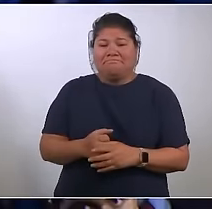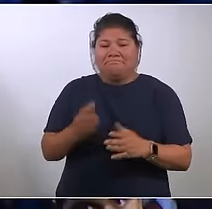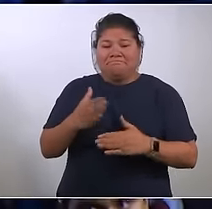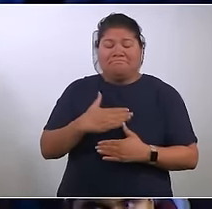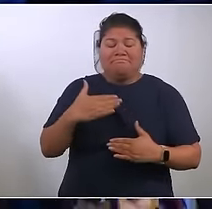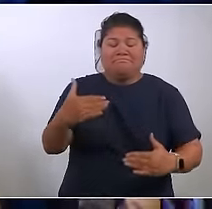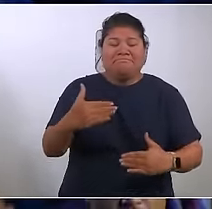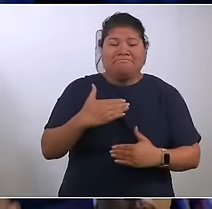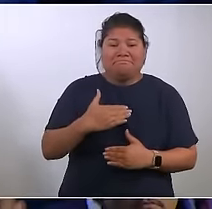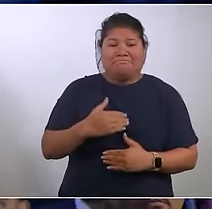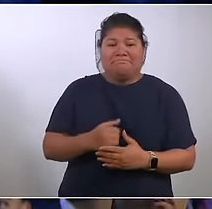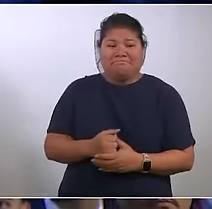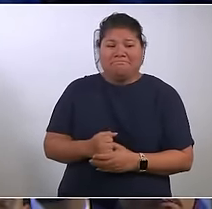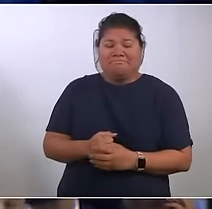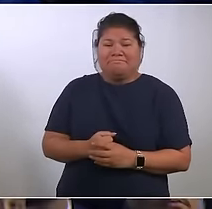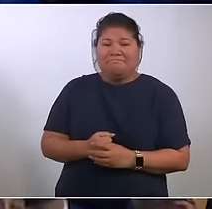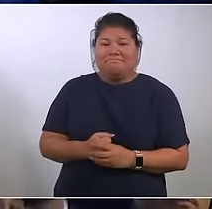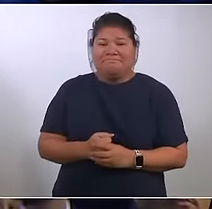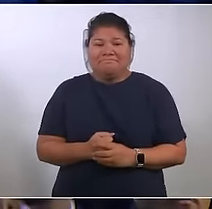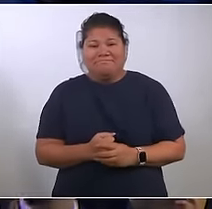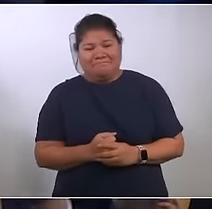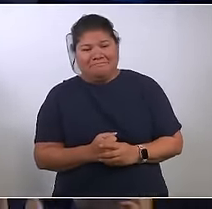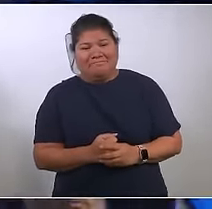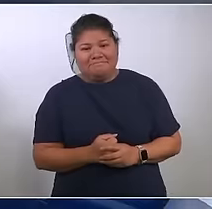Breathe. Respira.